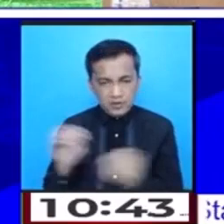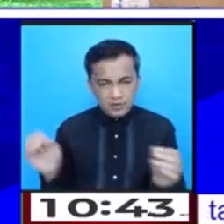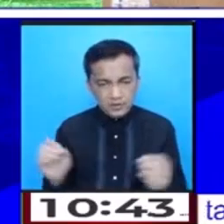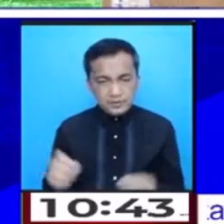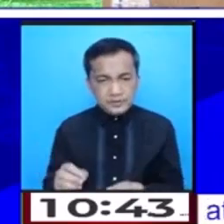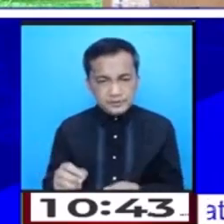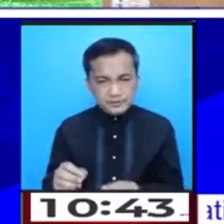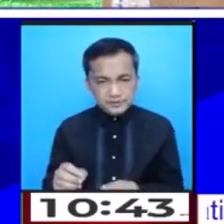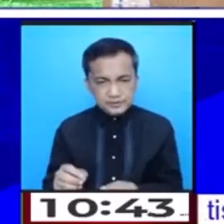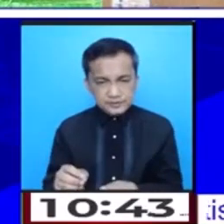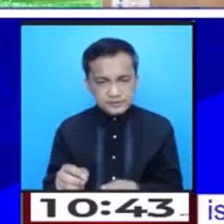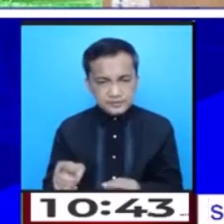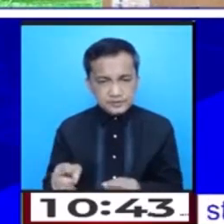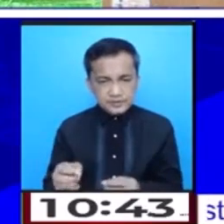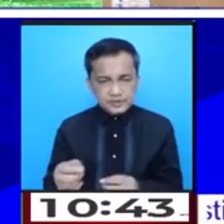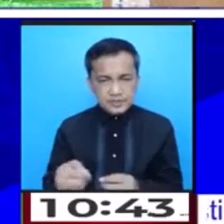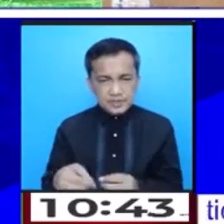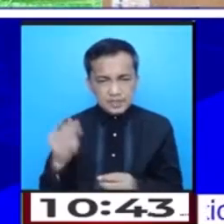you observed there was still